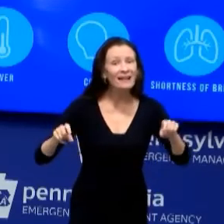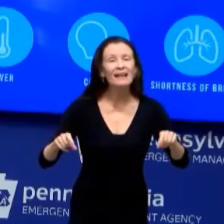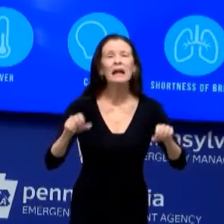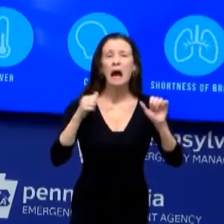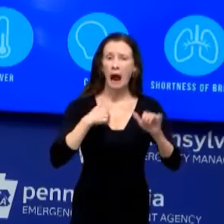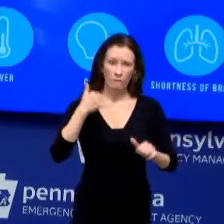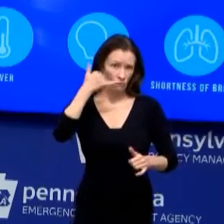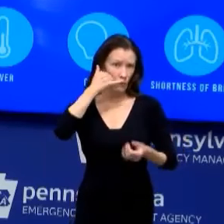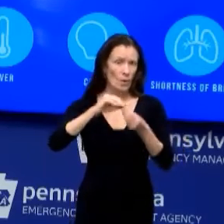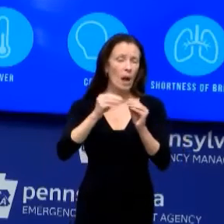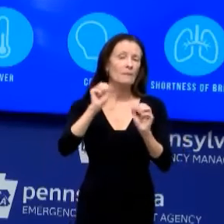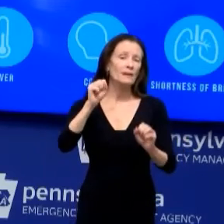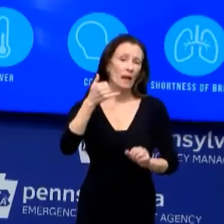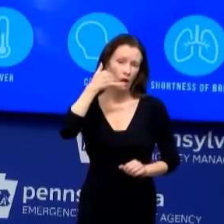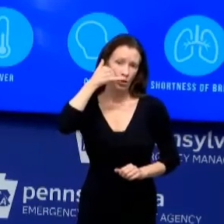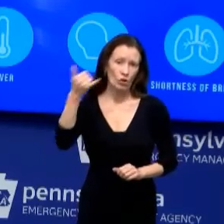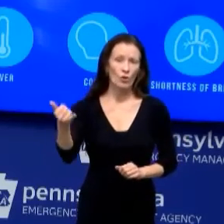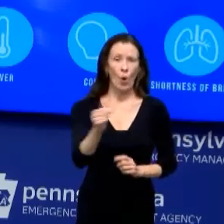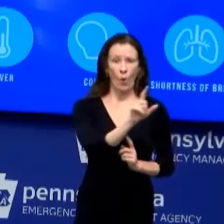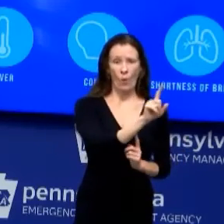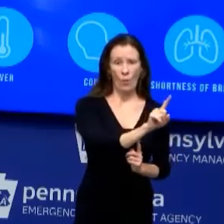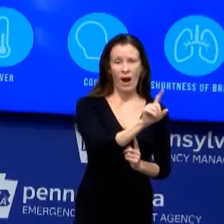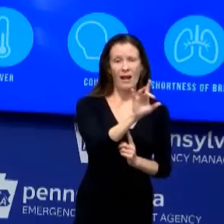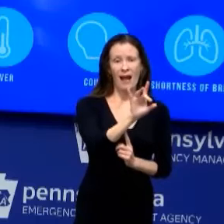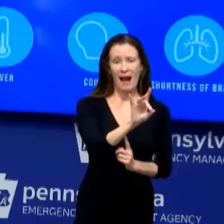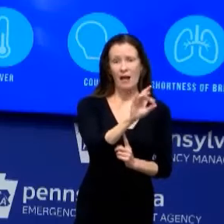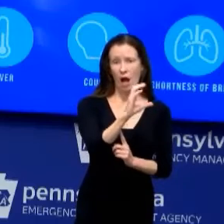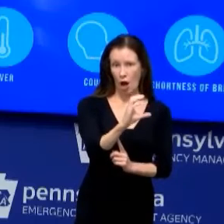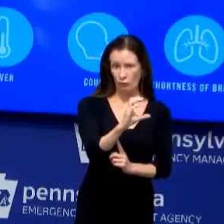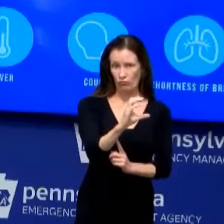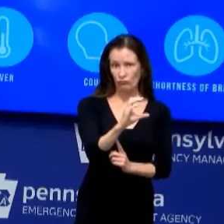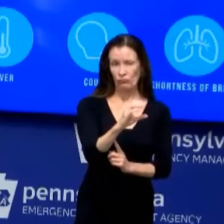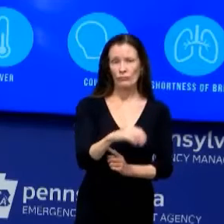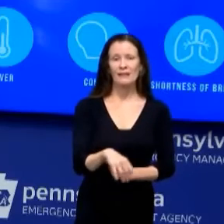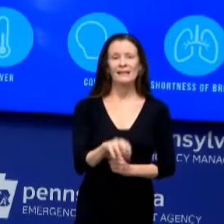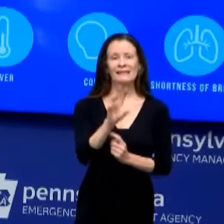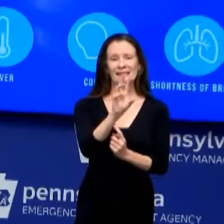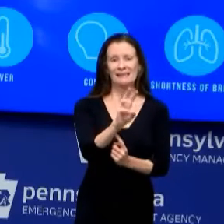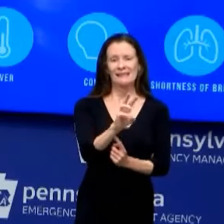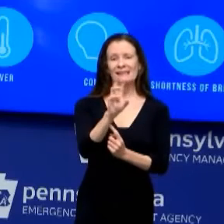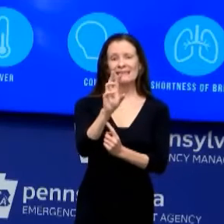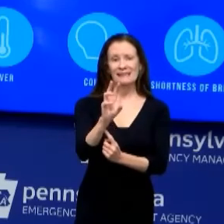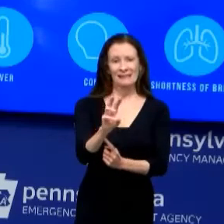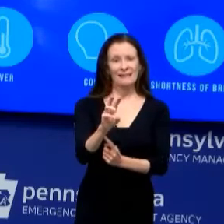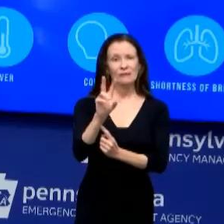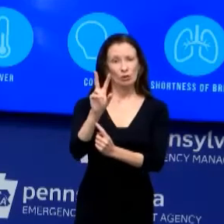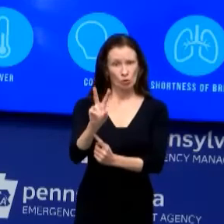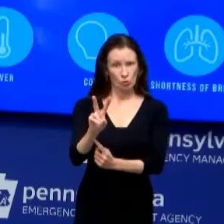1-800-662-HELP. Again, 1-800